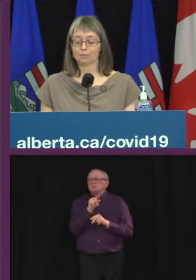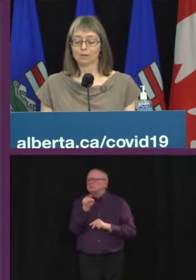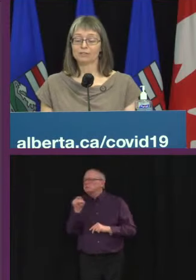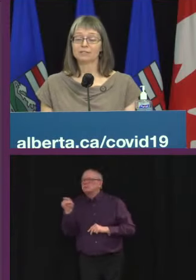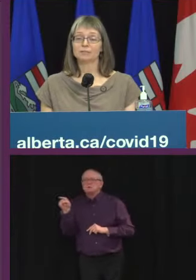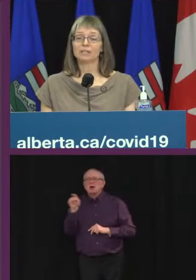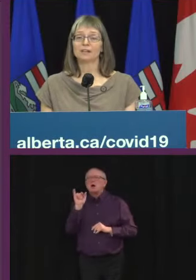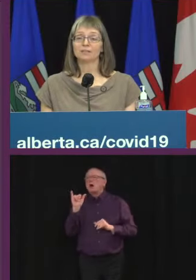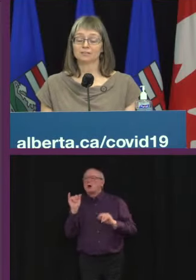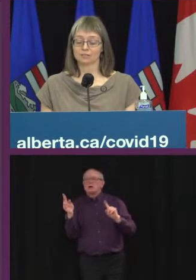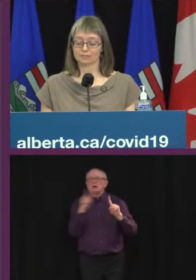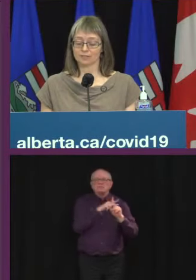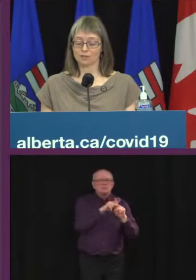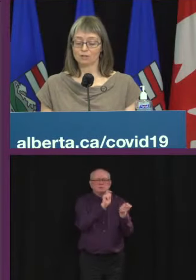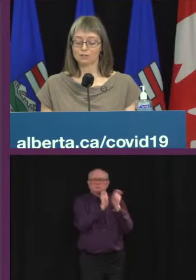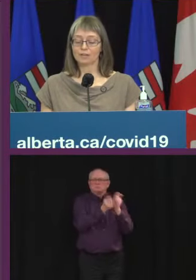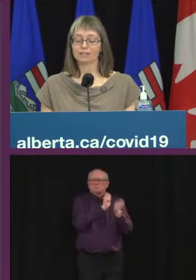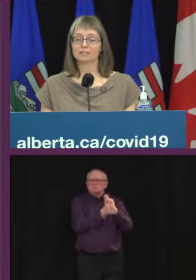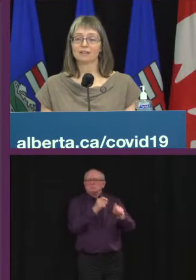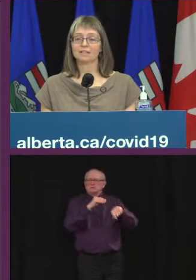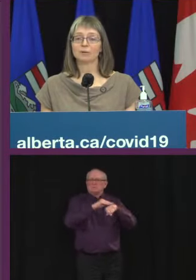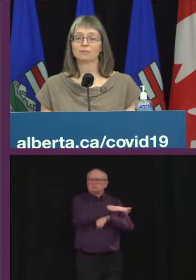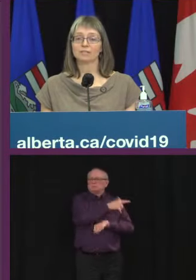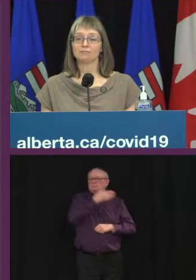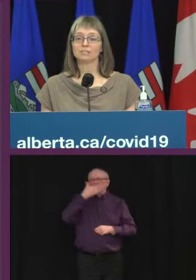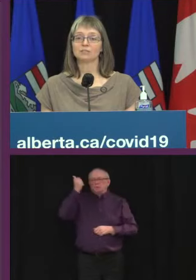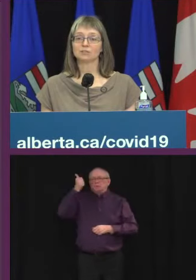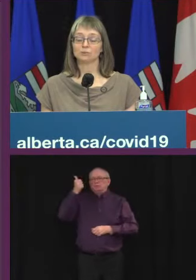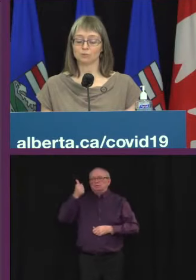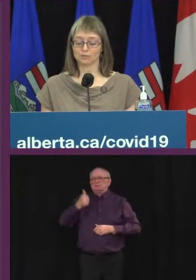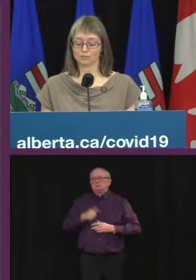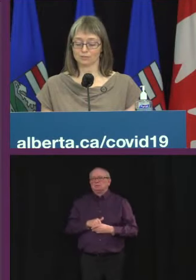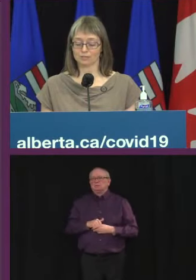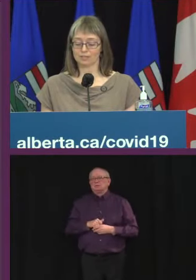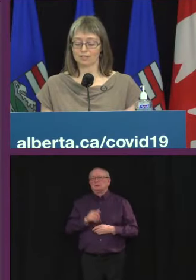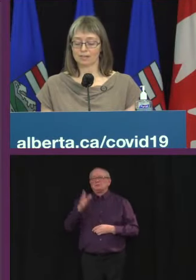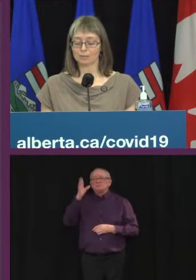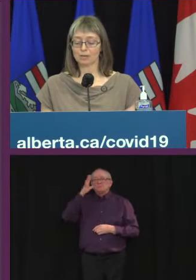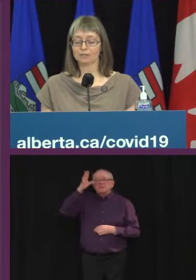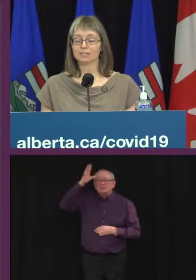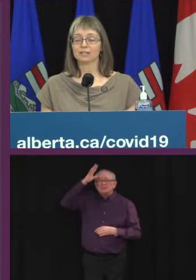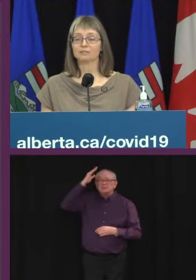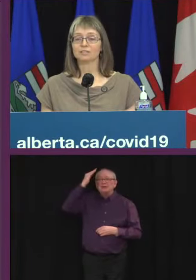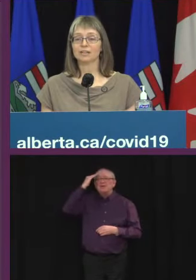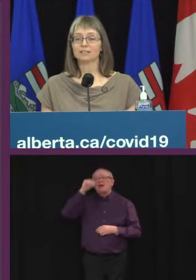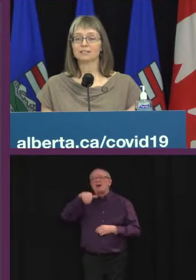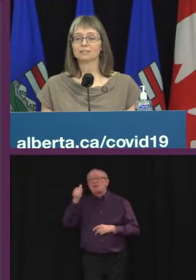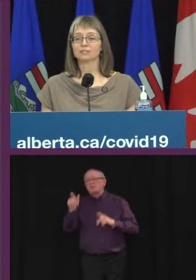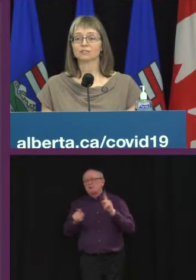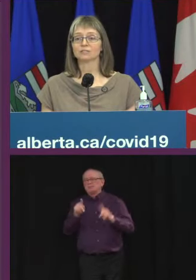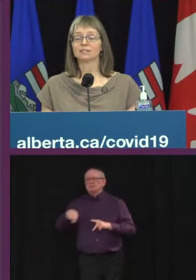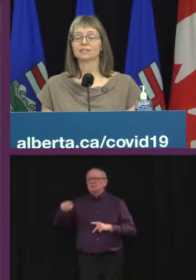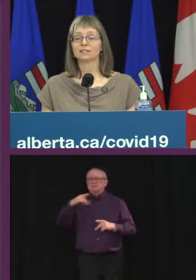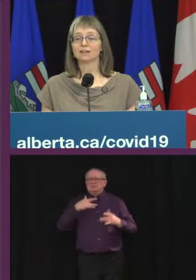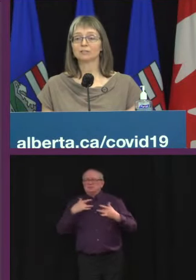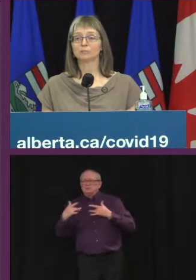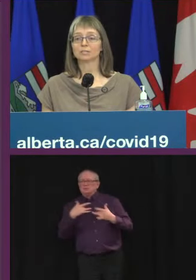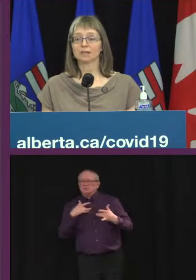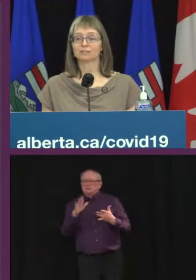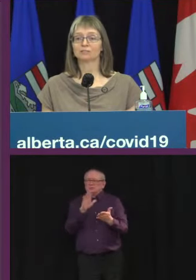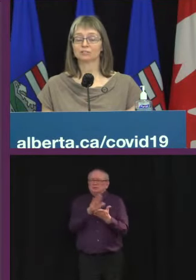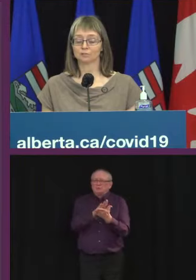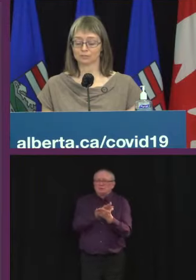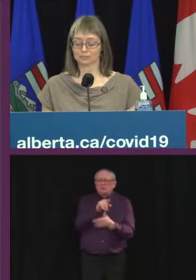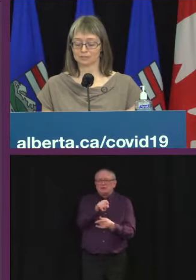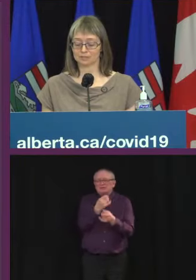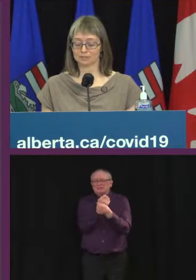I know that parents and many others have also had anxiety about safety in schools. As a parent, I understand these concerns and the desire to